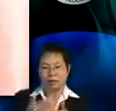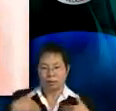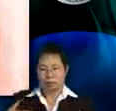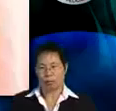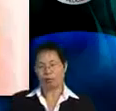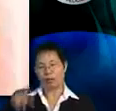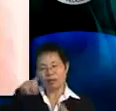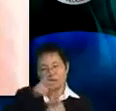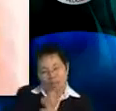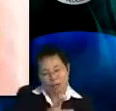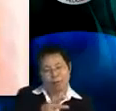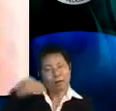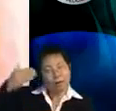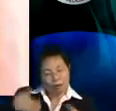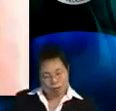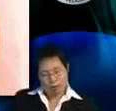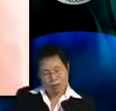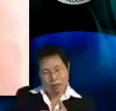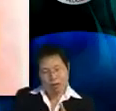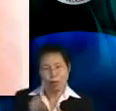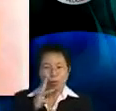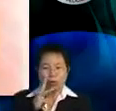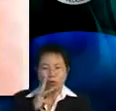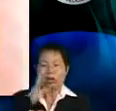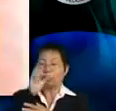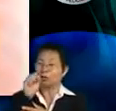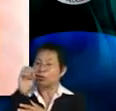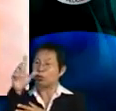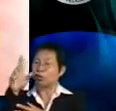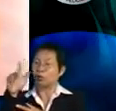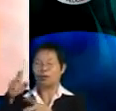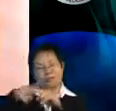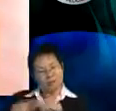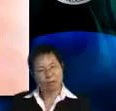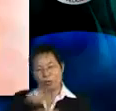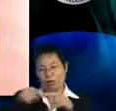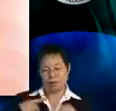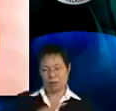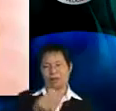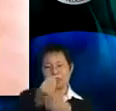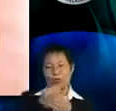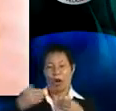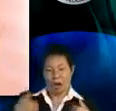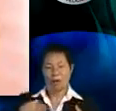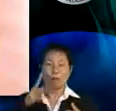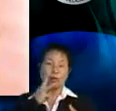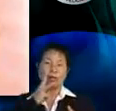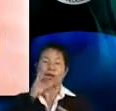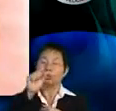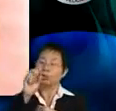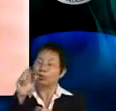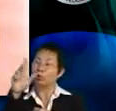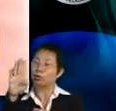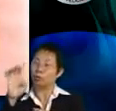your body needs them. Water-soluble vitamins are different. When you eat foods that have water-soluble vitamins,